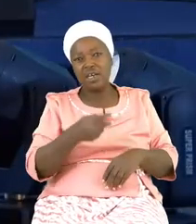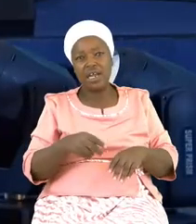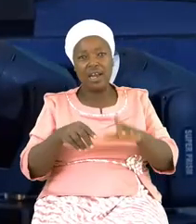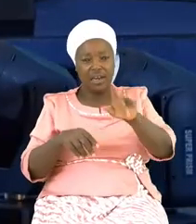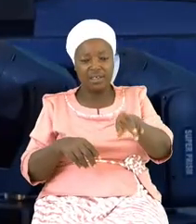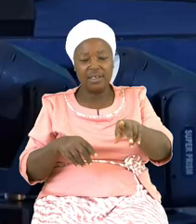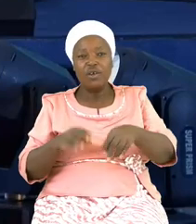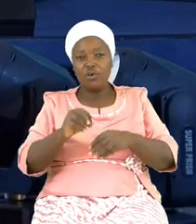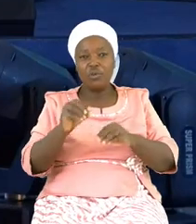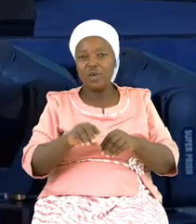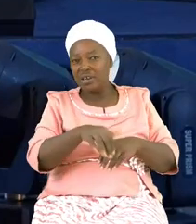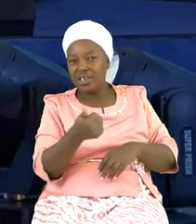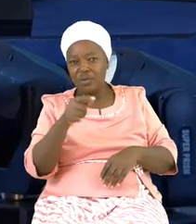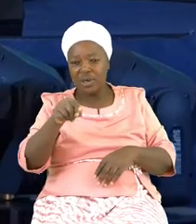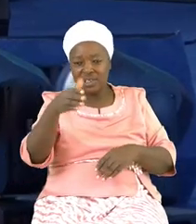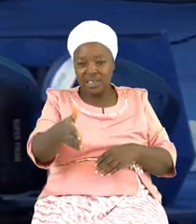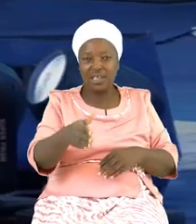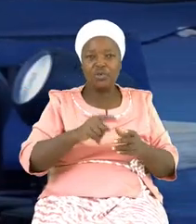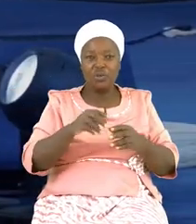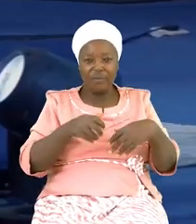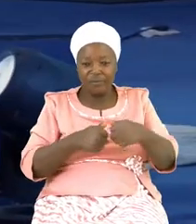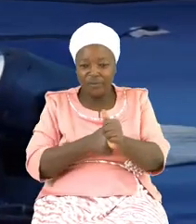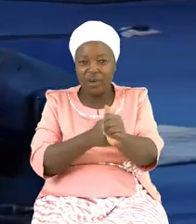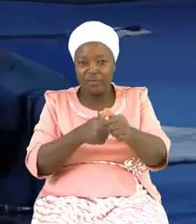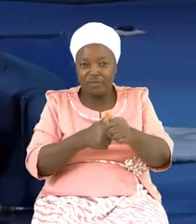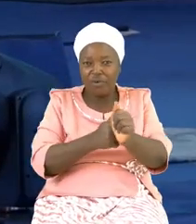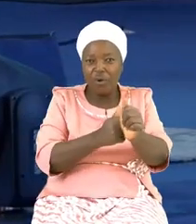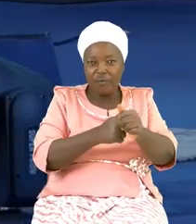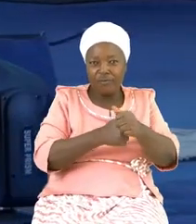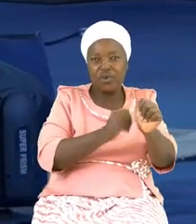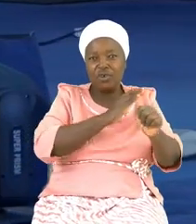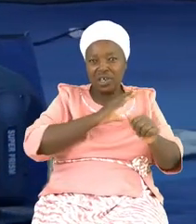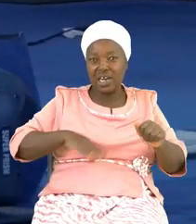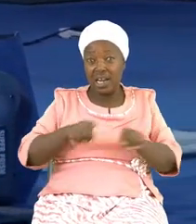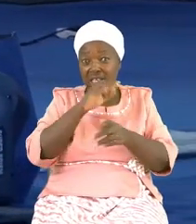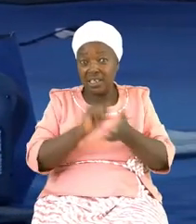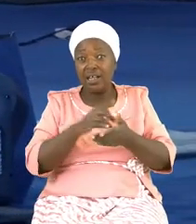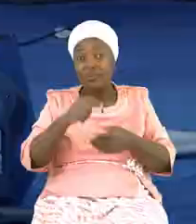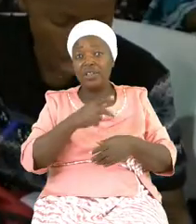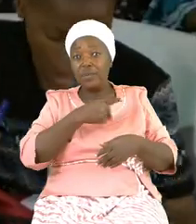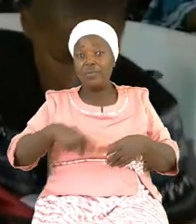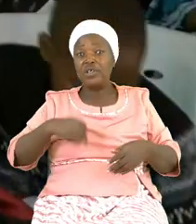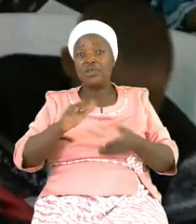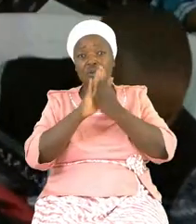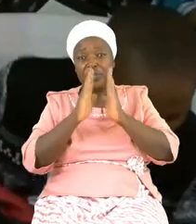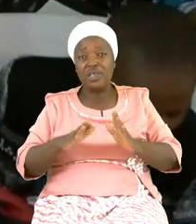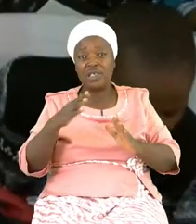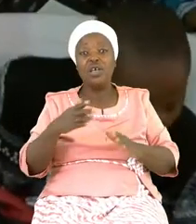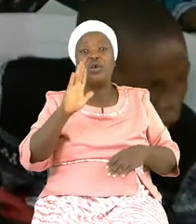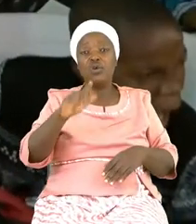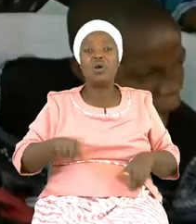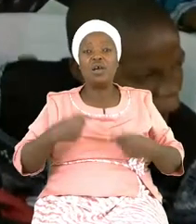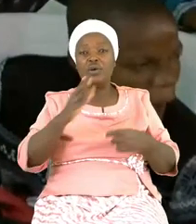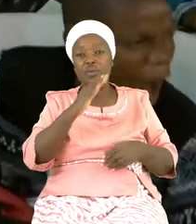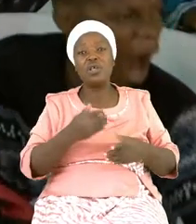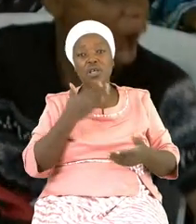put your foot there, and you are following Christ, the Prince of Peace, your life will be a holy life. You know,